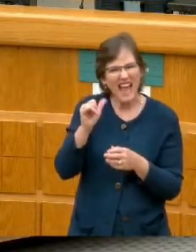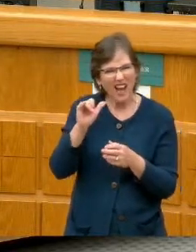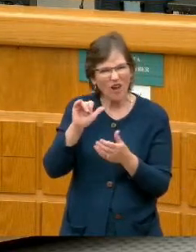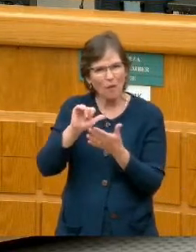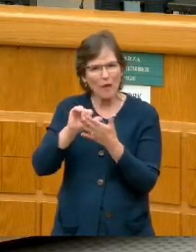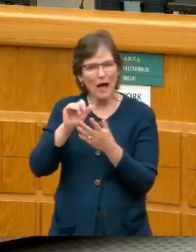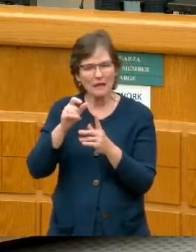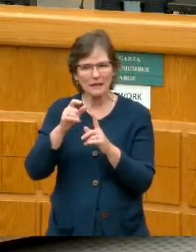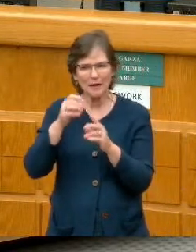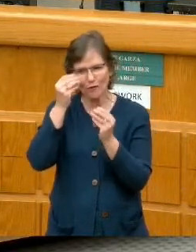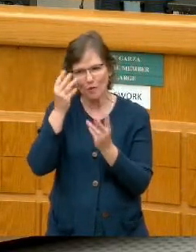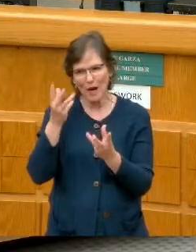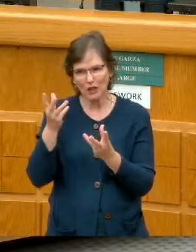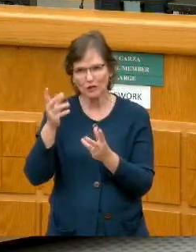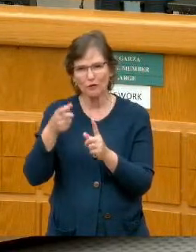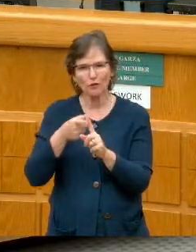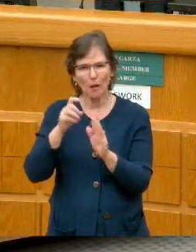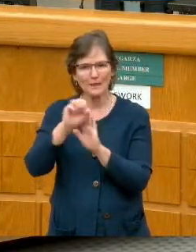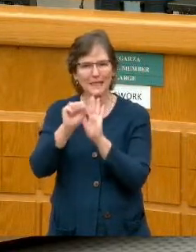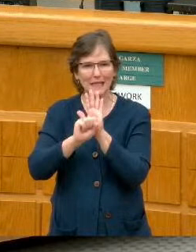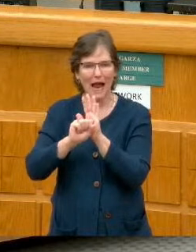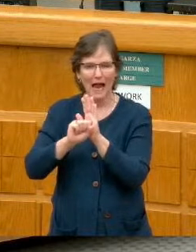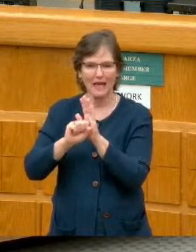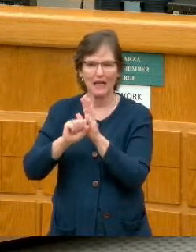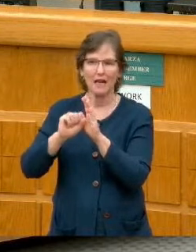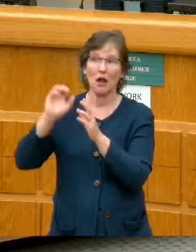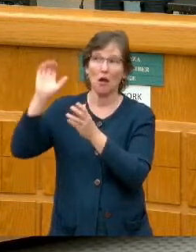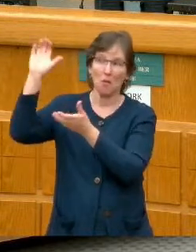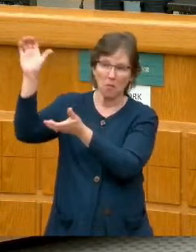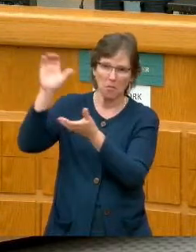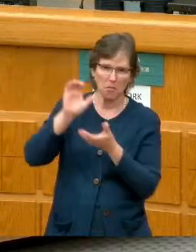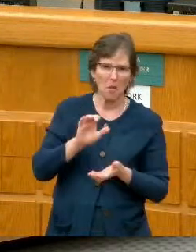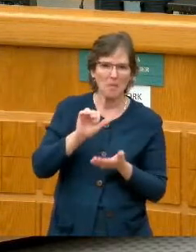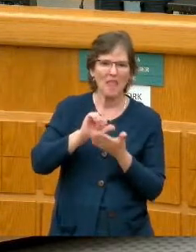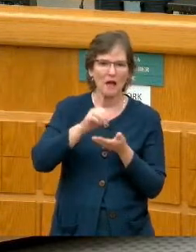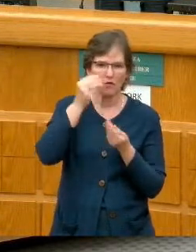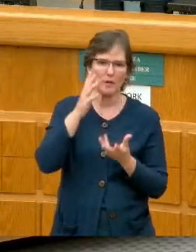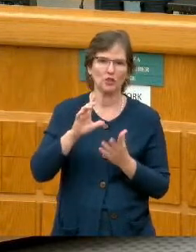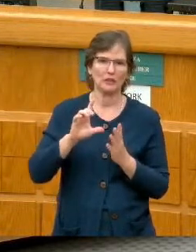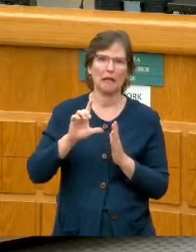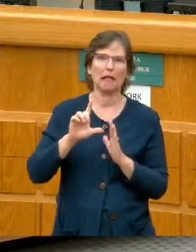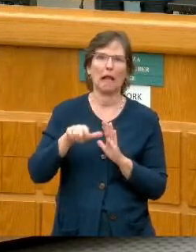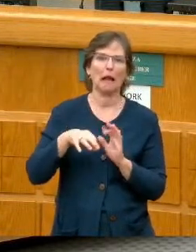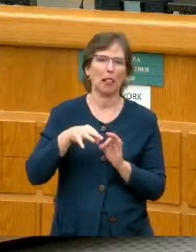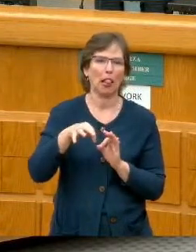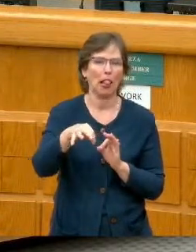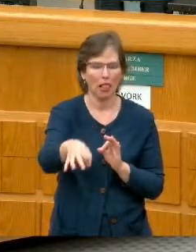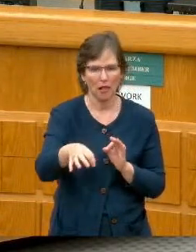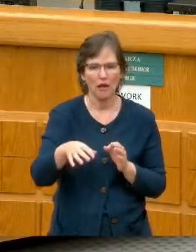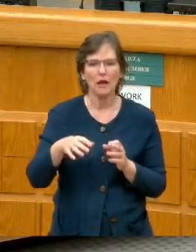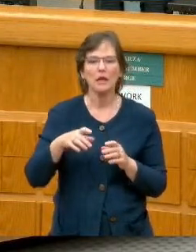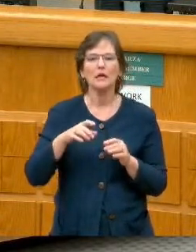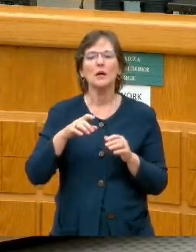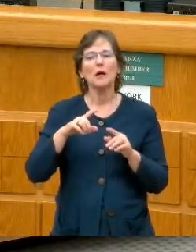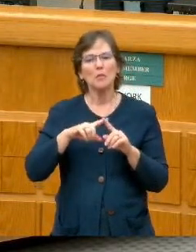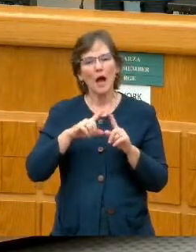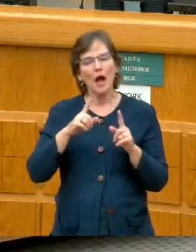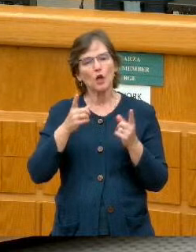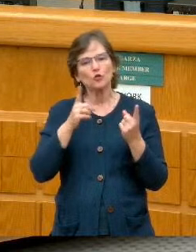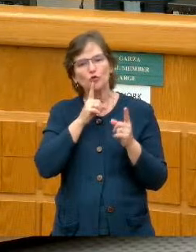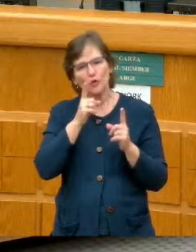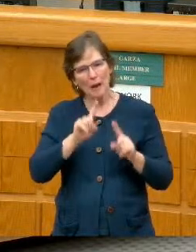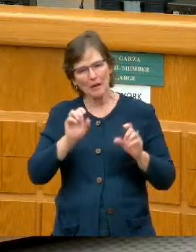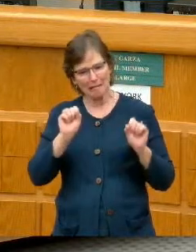later. The blue ones were reported at the time when we were on those dates, and then we've been getting these